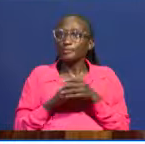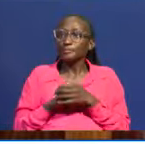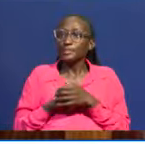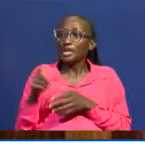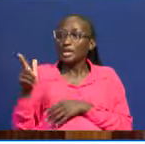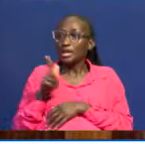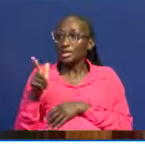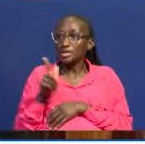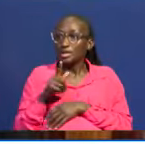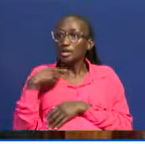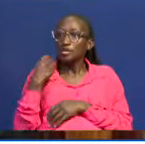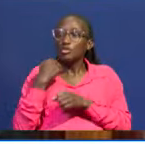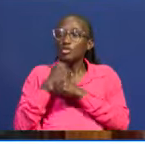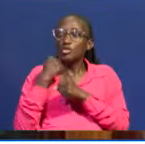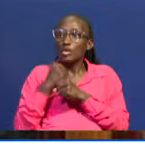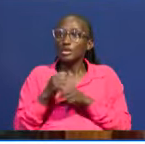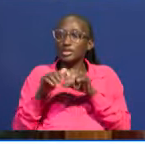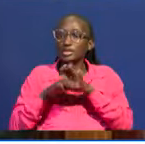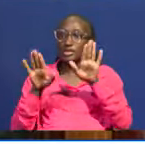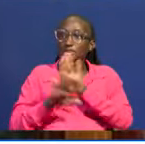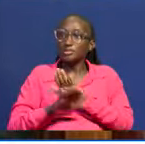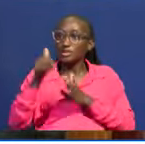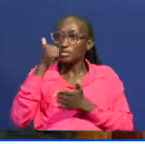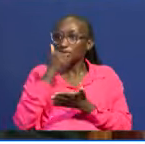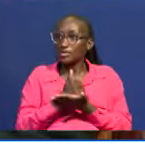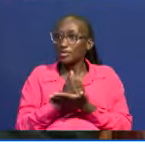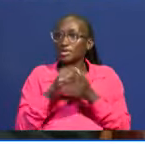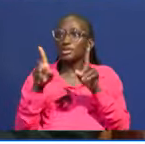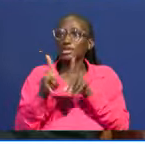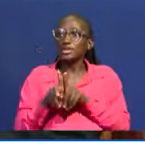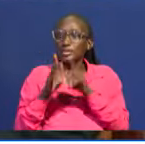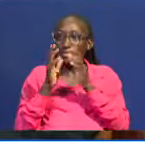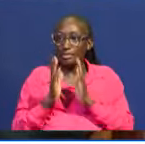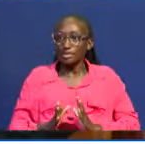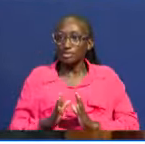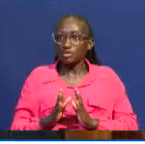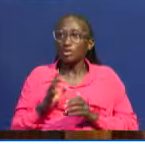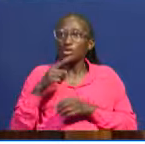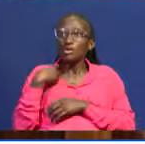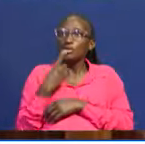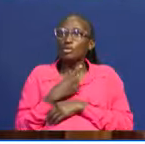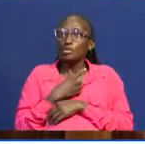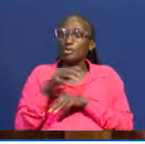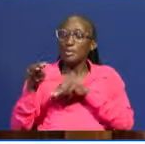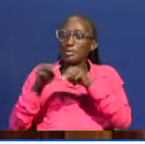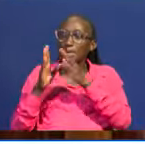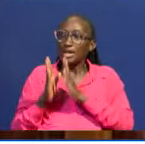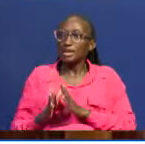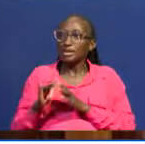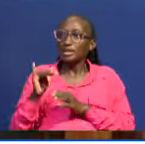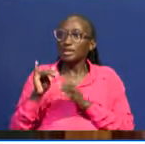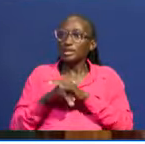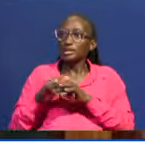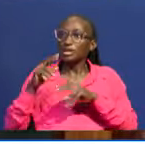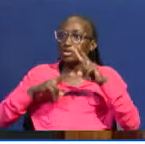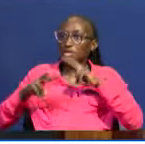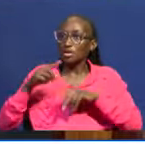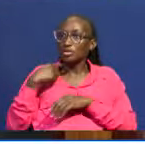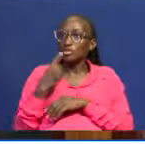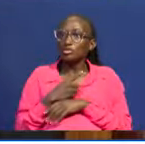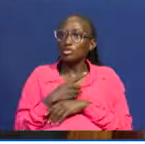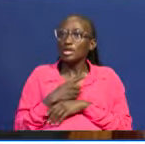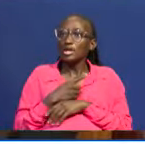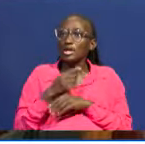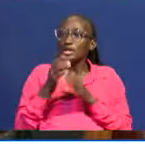the same lady who works at the DP's office, is the same person who is the manager at the hotel and is the one who